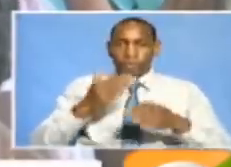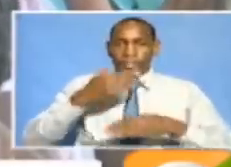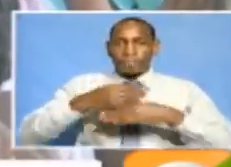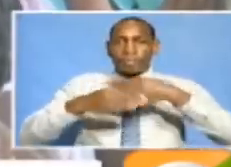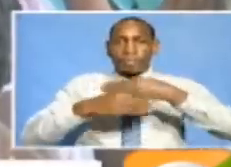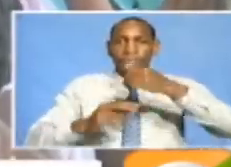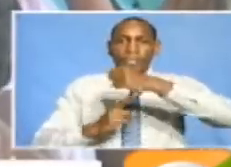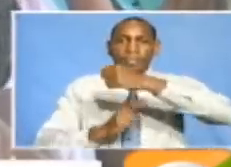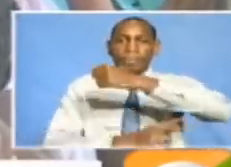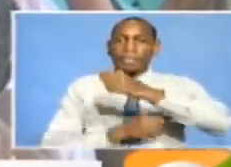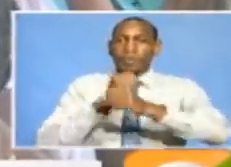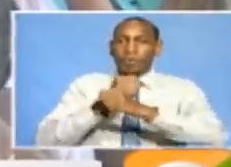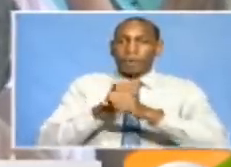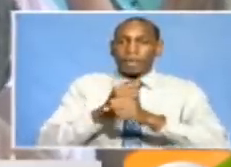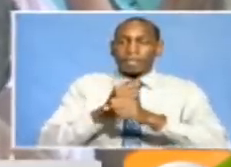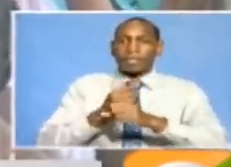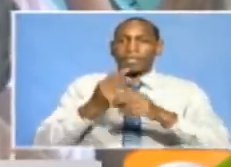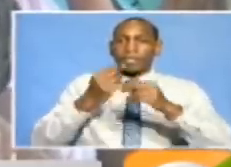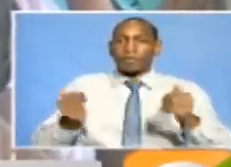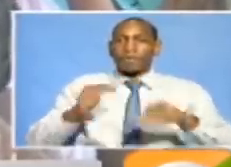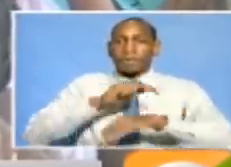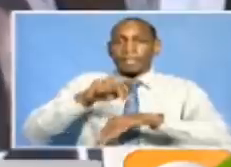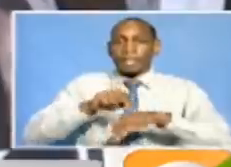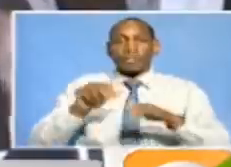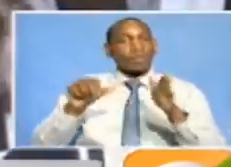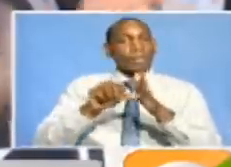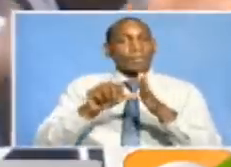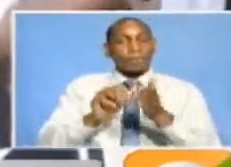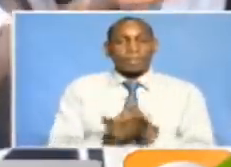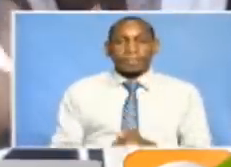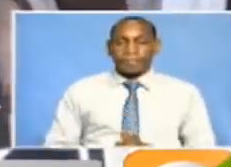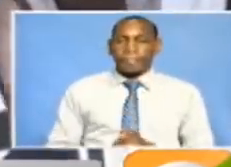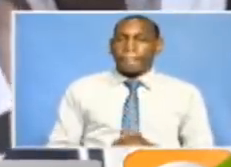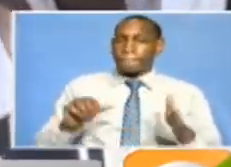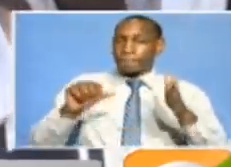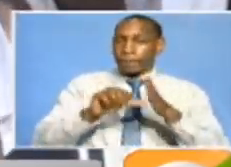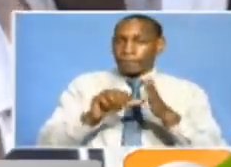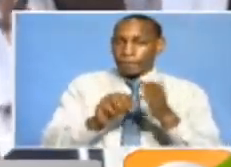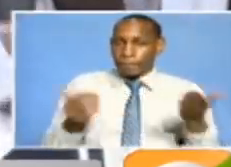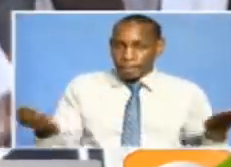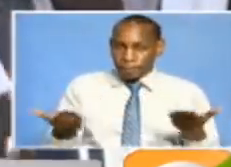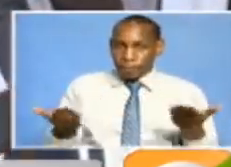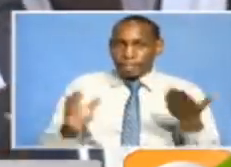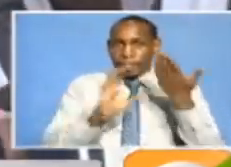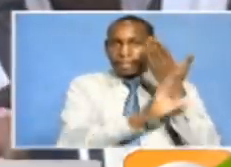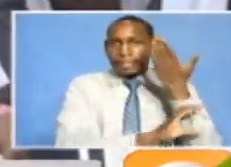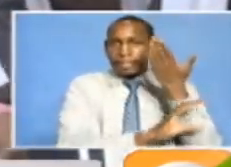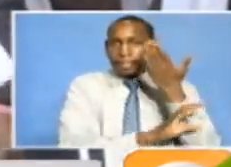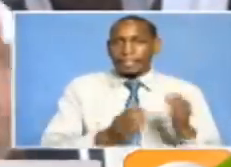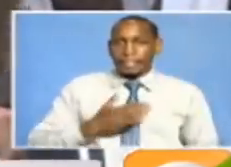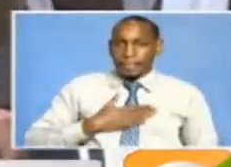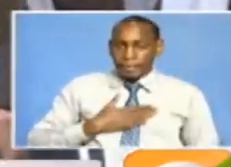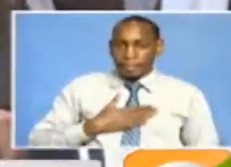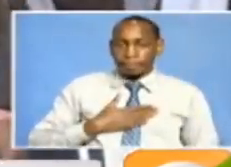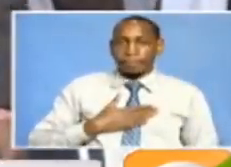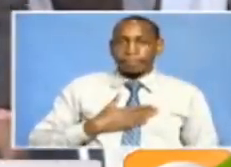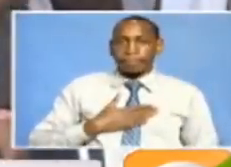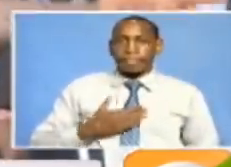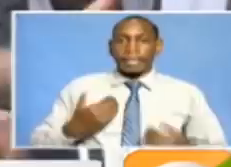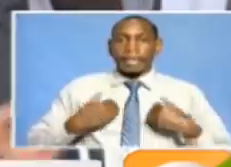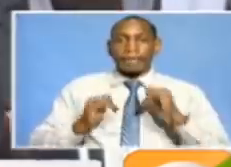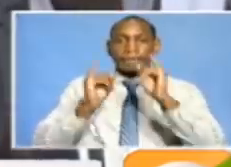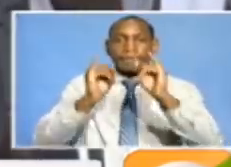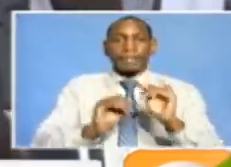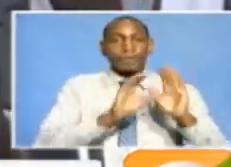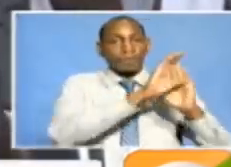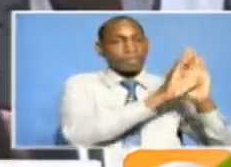the search for solutions to long-standing national issues. Shida iko wapi nchi yetu hii? Tulikuwa na katiba mpya,